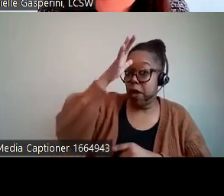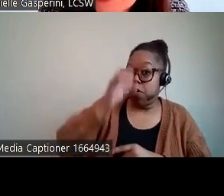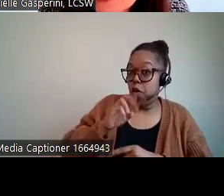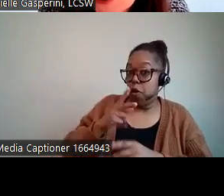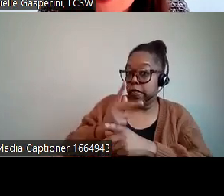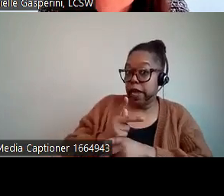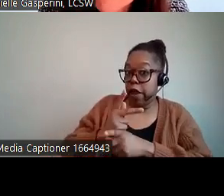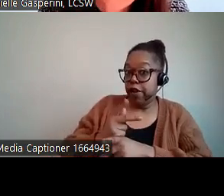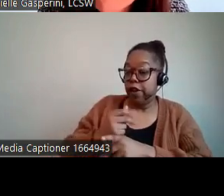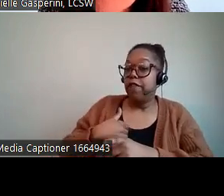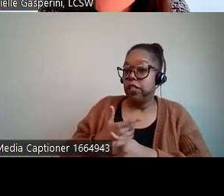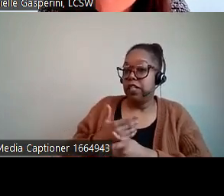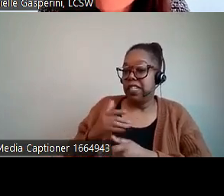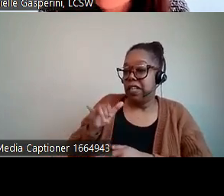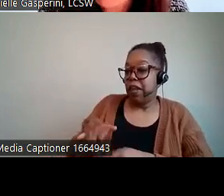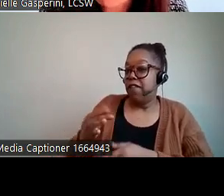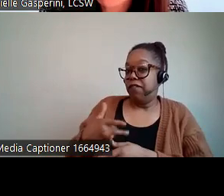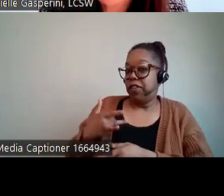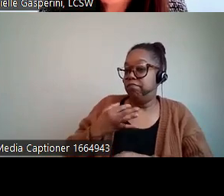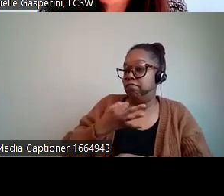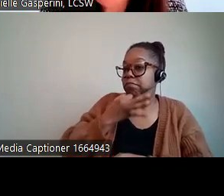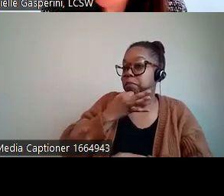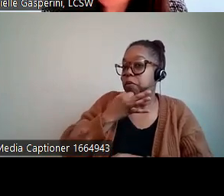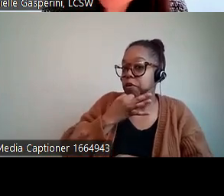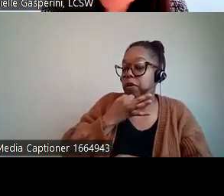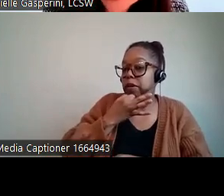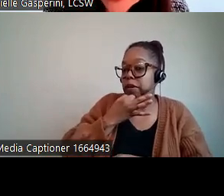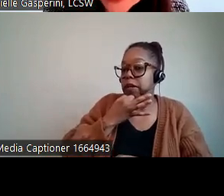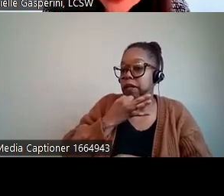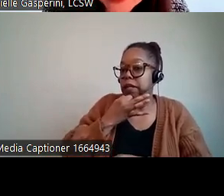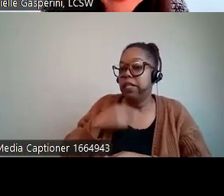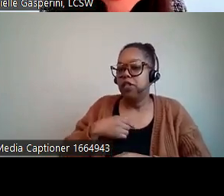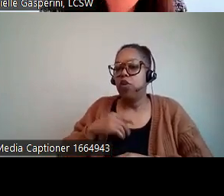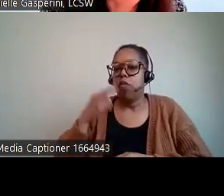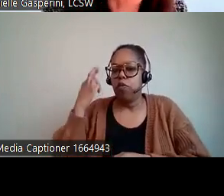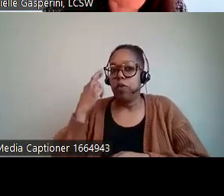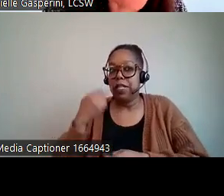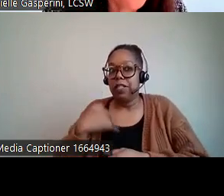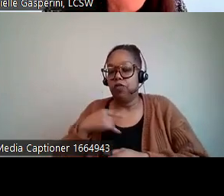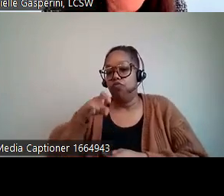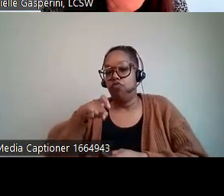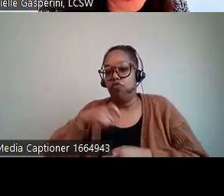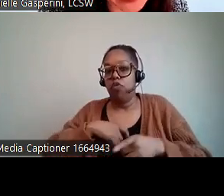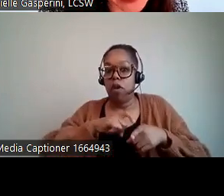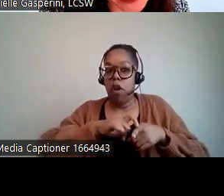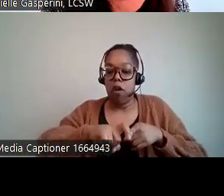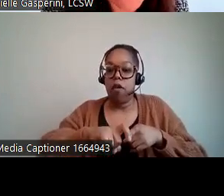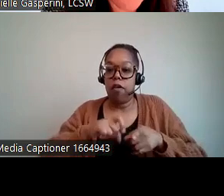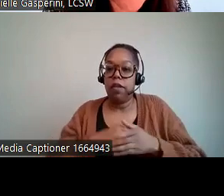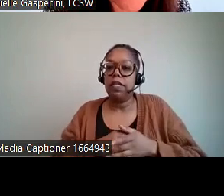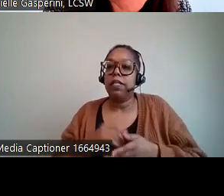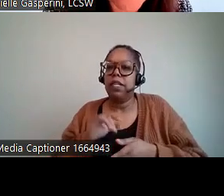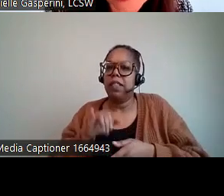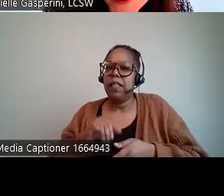good enough reason to call. That could be that self-defined crisis. And I think this is so important as we discuss